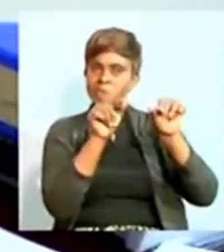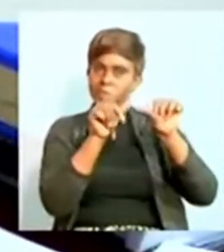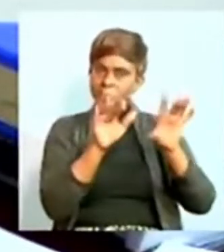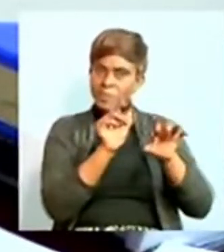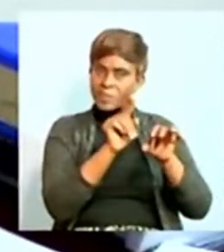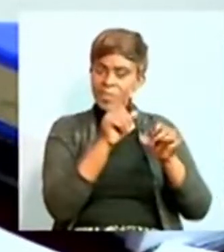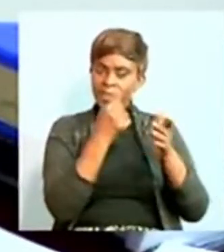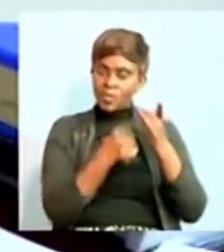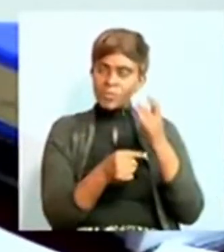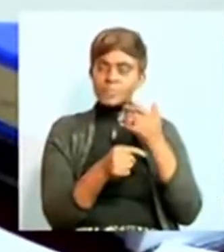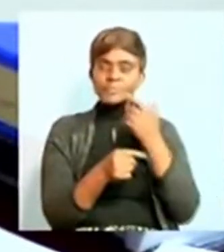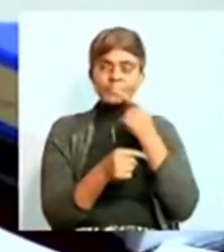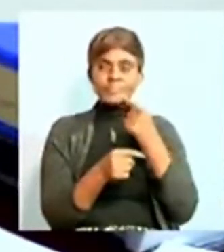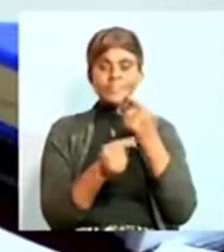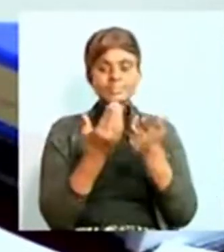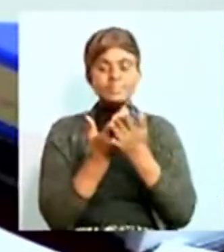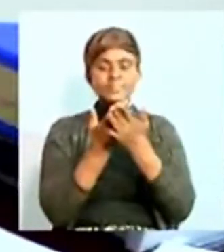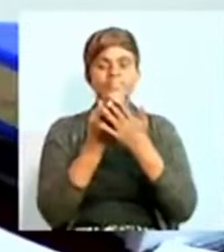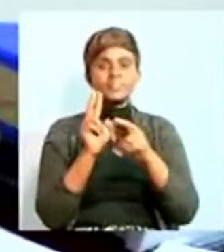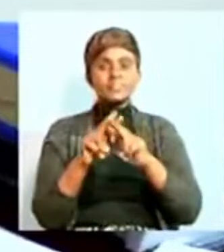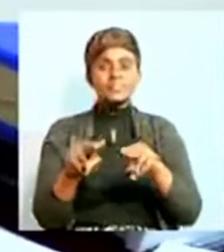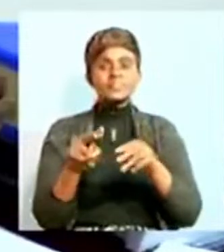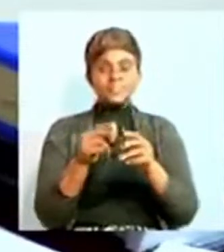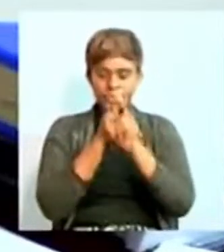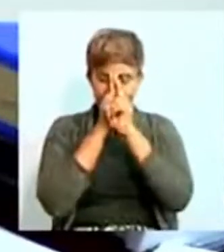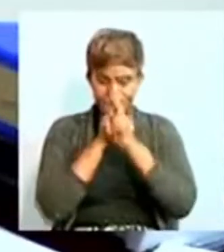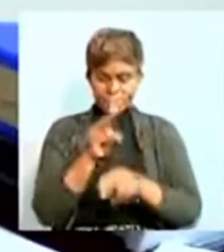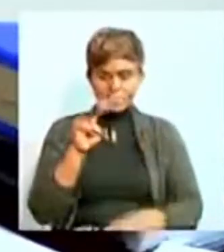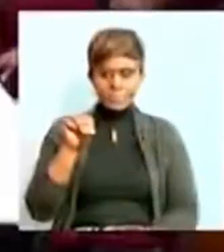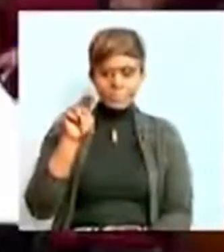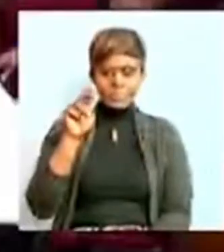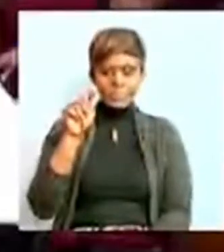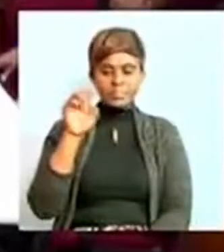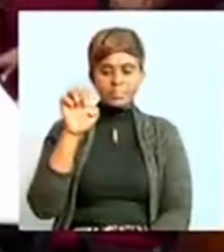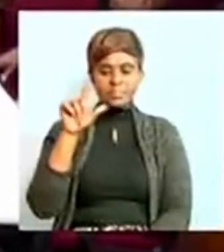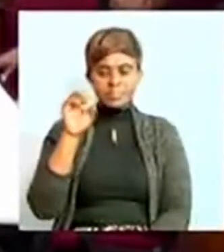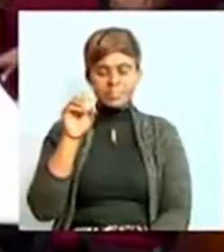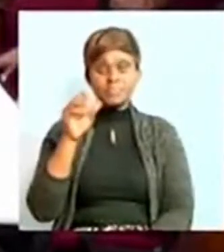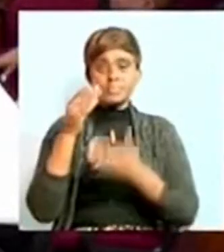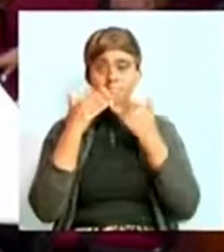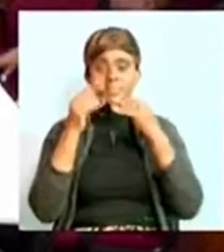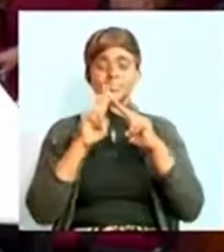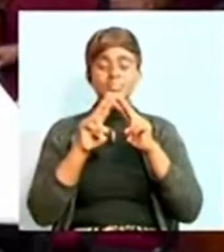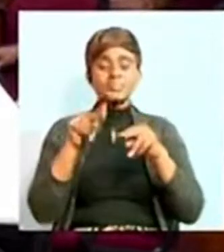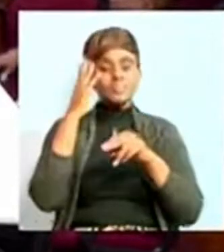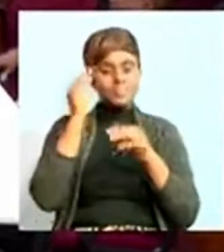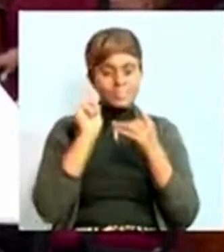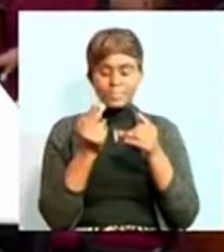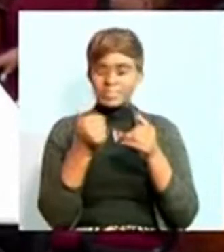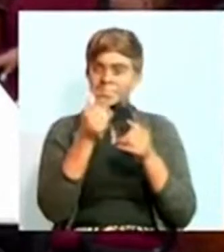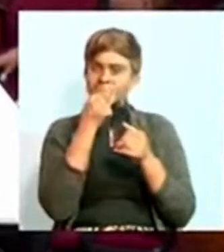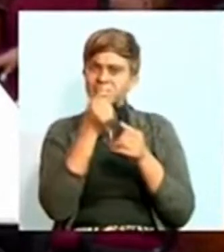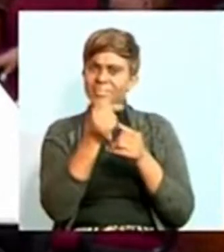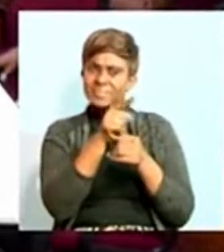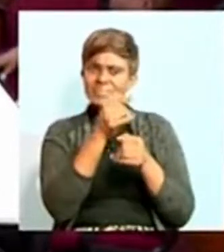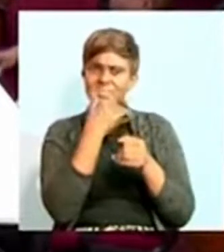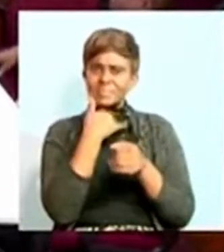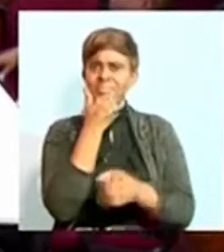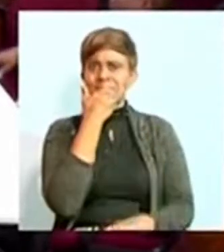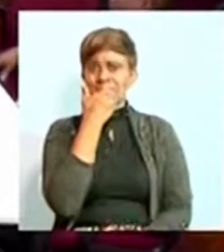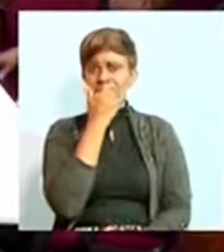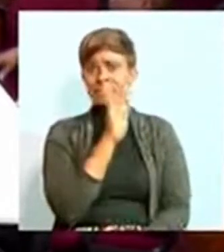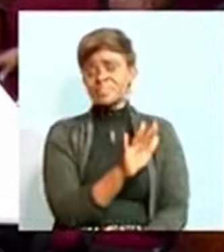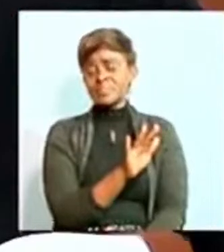part to affirm my submission, Chair. Honorable Mtelo. Thank you, Chair. No wonder now you are saying there is an omission.